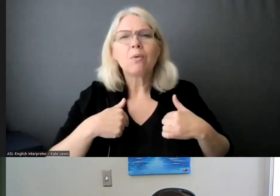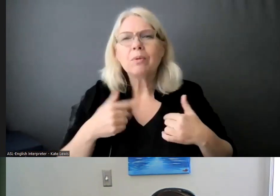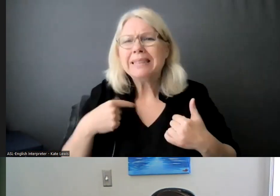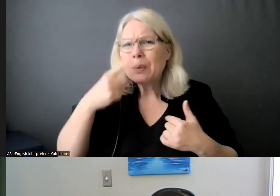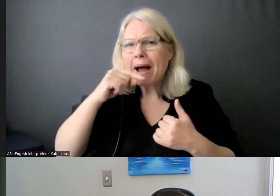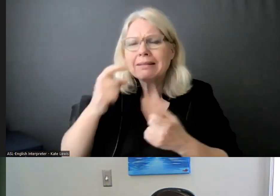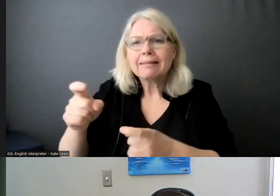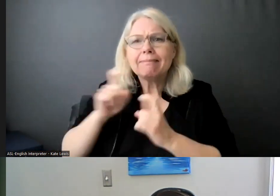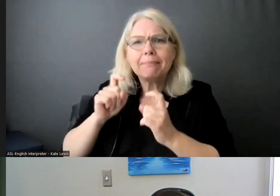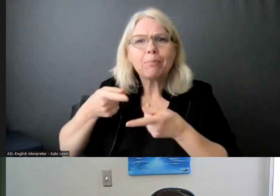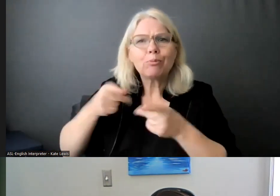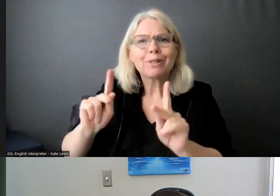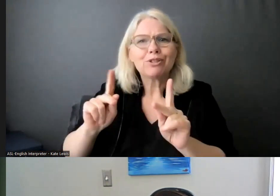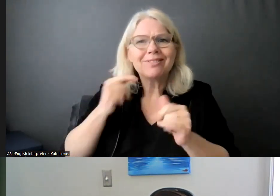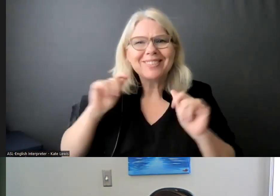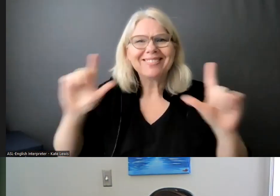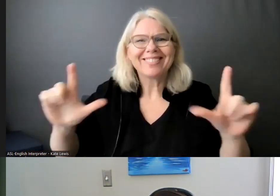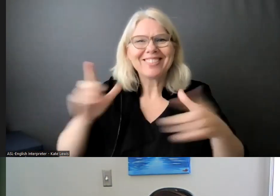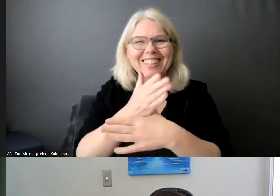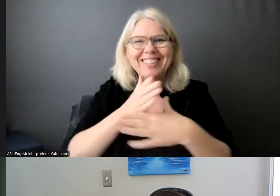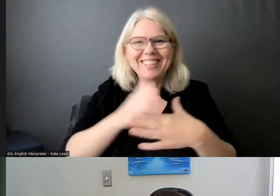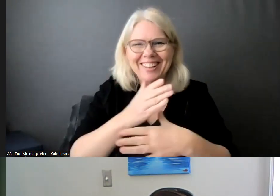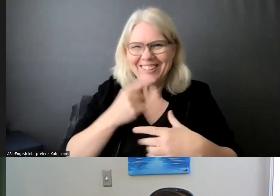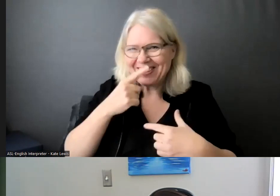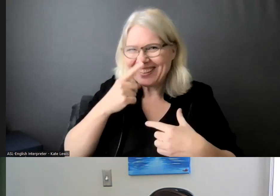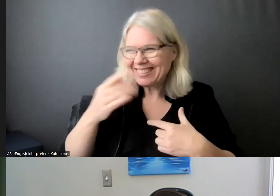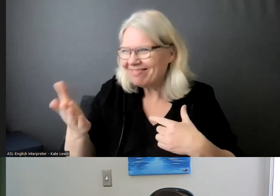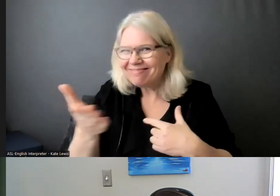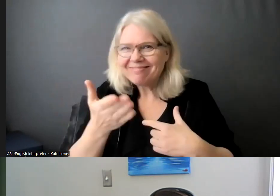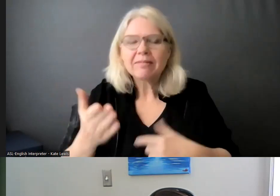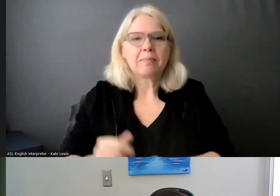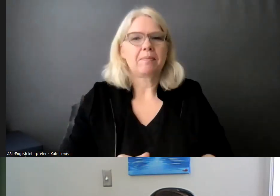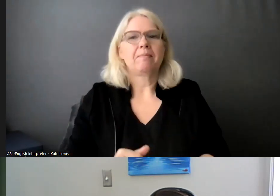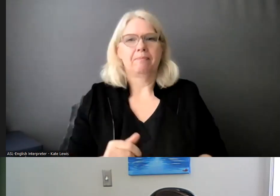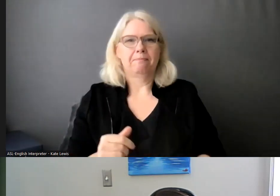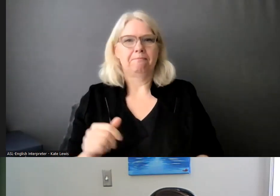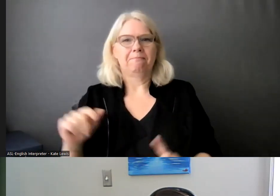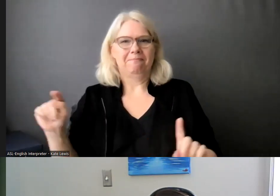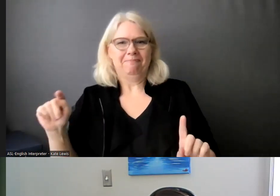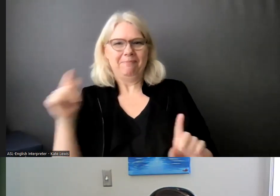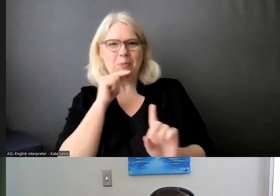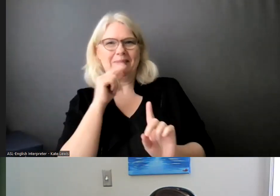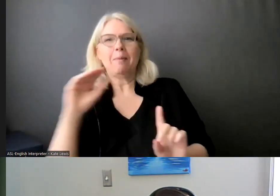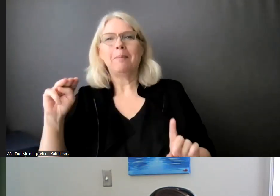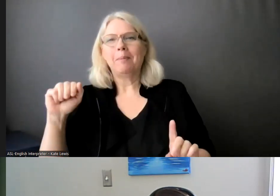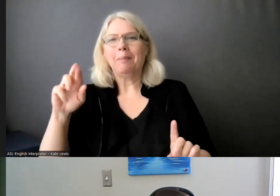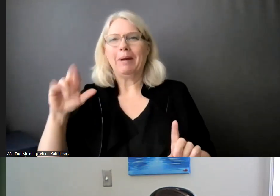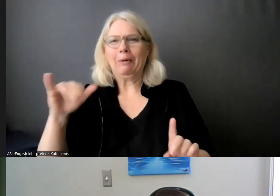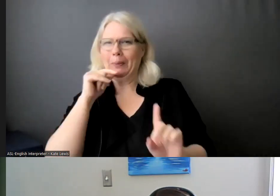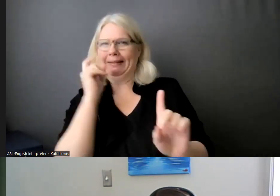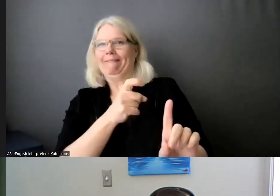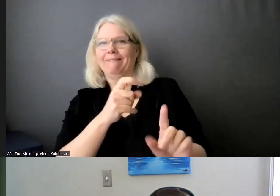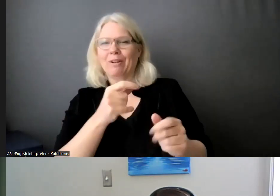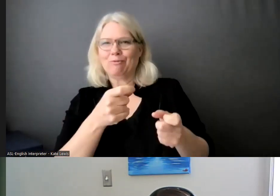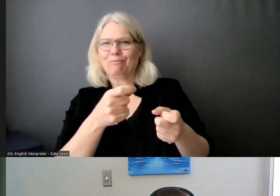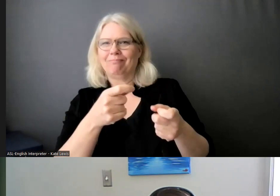So I don't know who's controlling that. I'm going to make sure you have control, Shauna. Just give me one quick second. Sure.